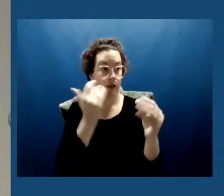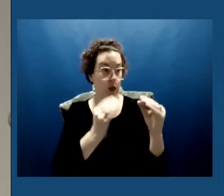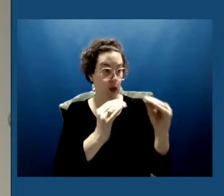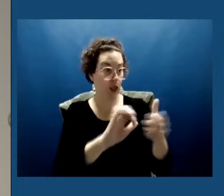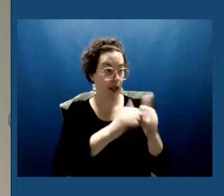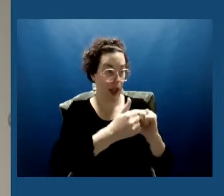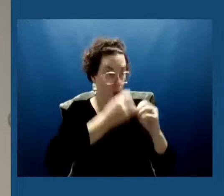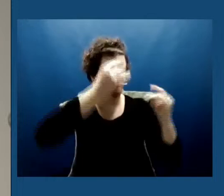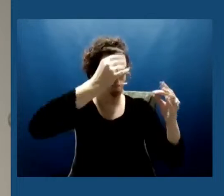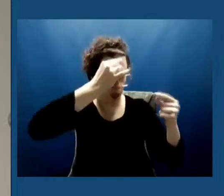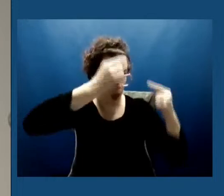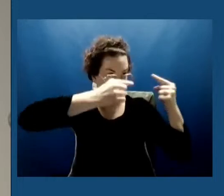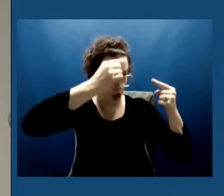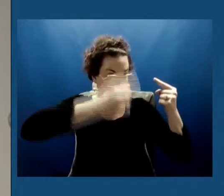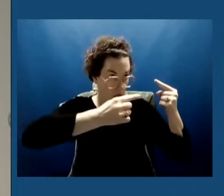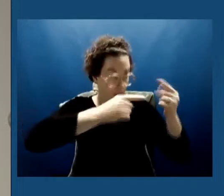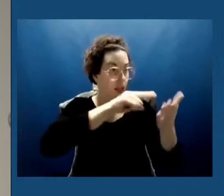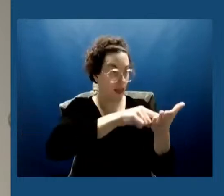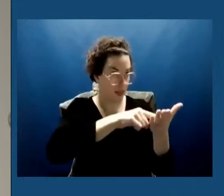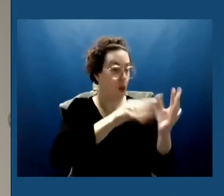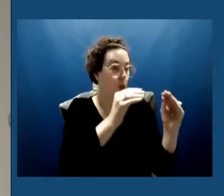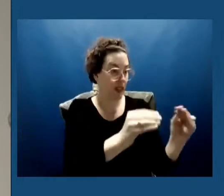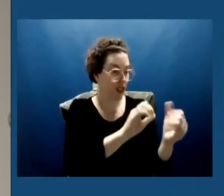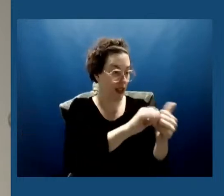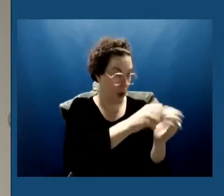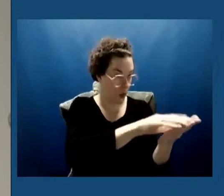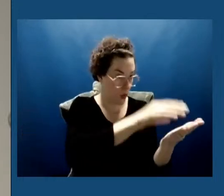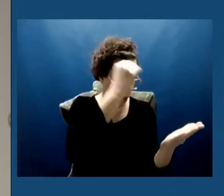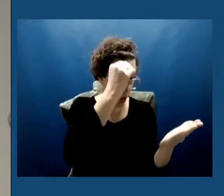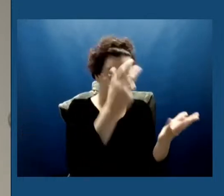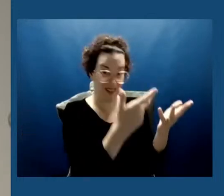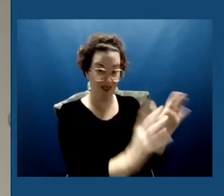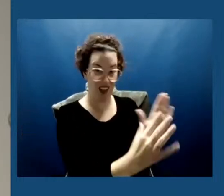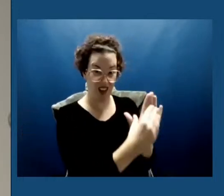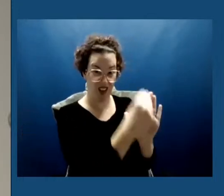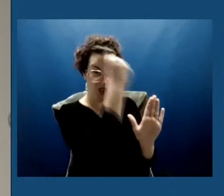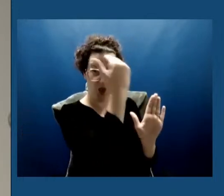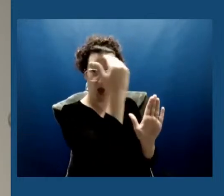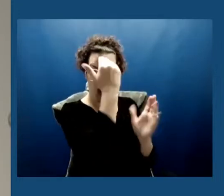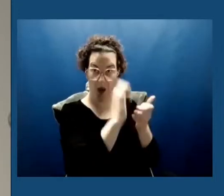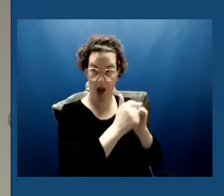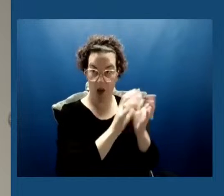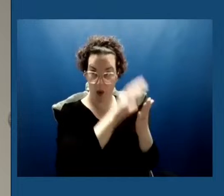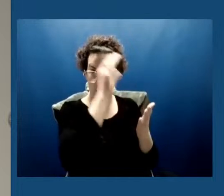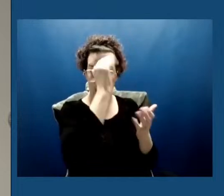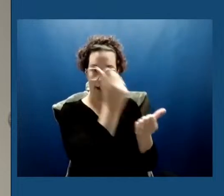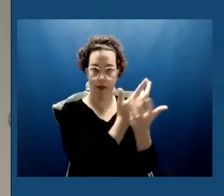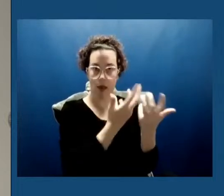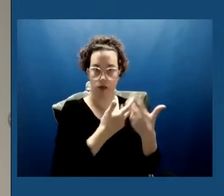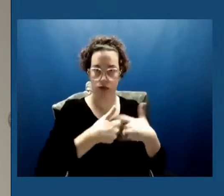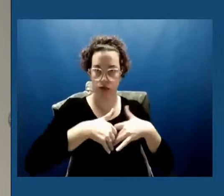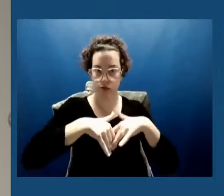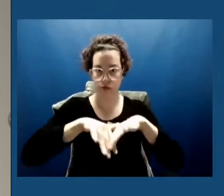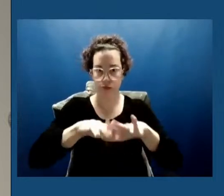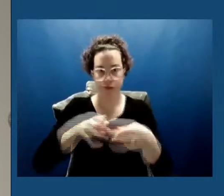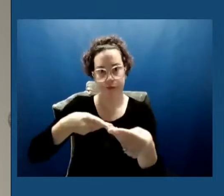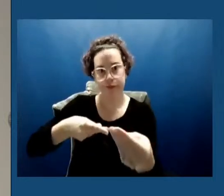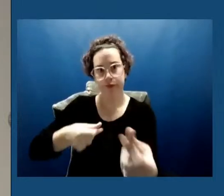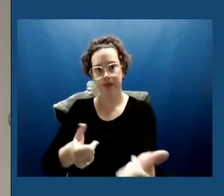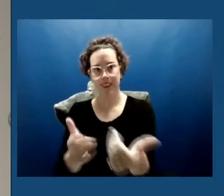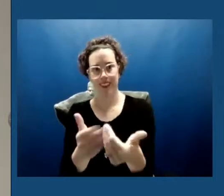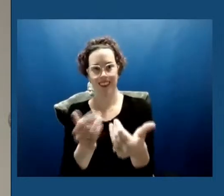learn. When you learn how to learn, everything else flows much, much, much more easily. And that is, I have my framework with